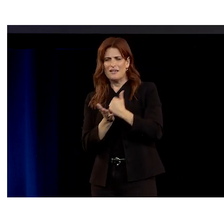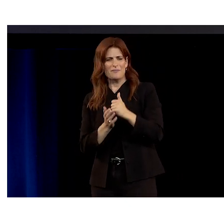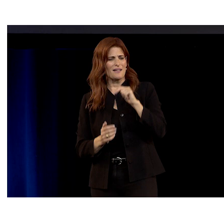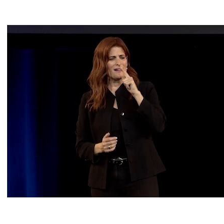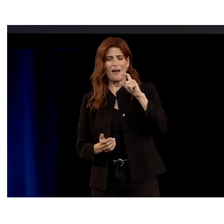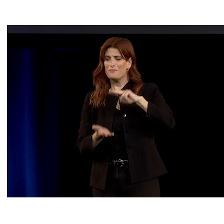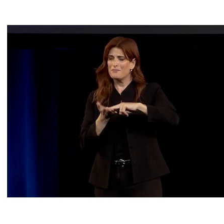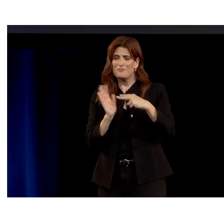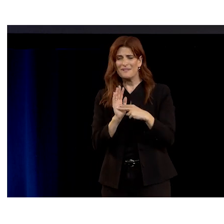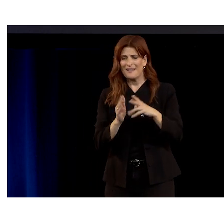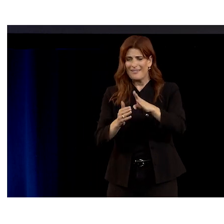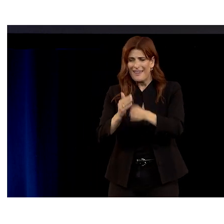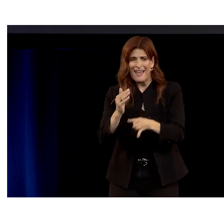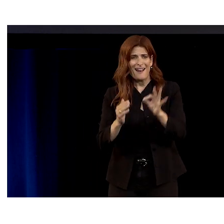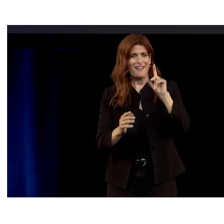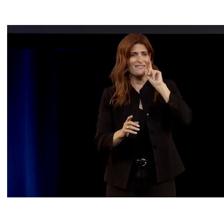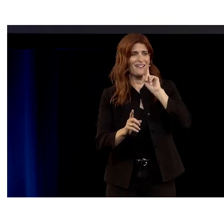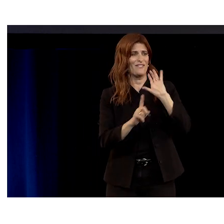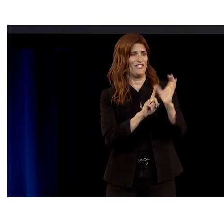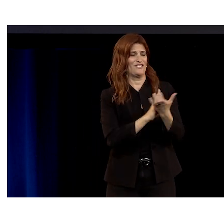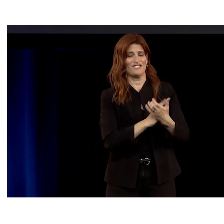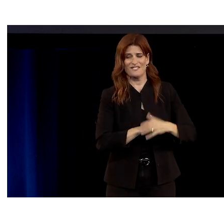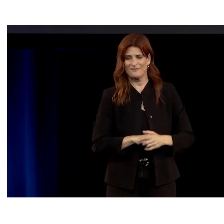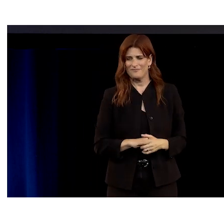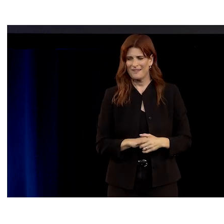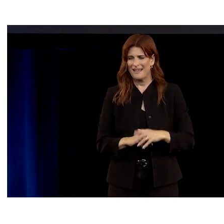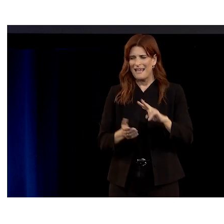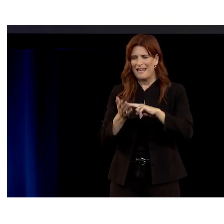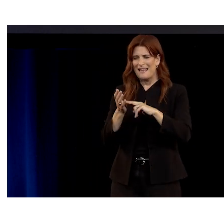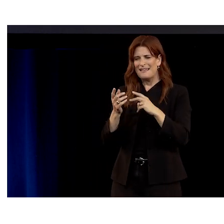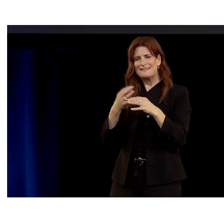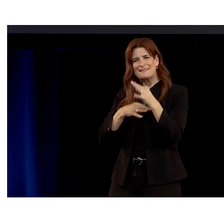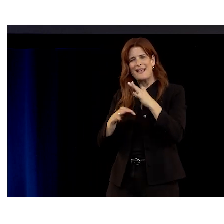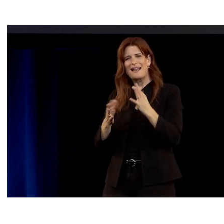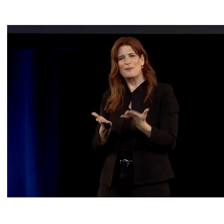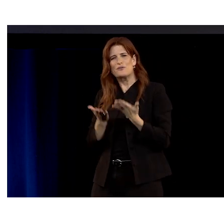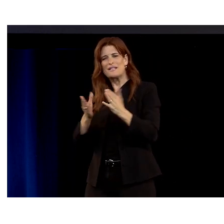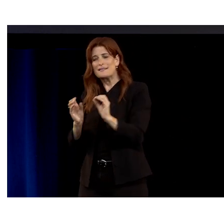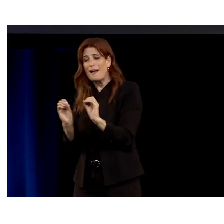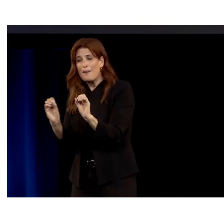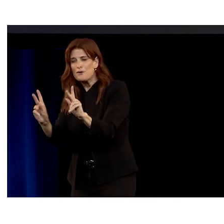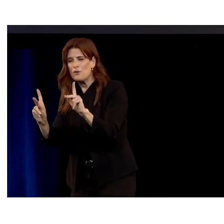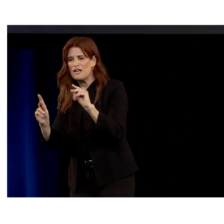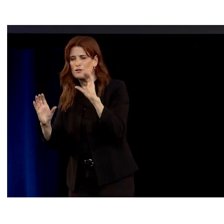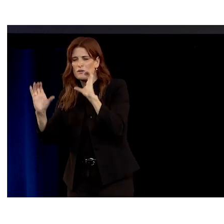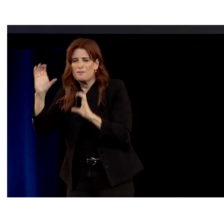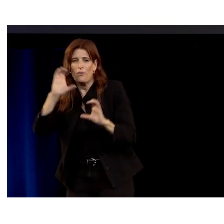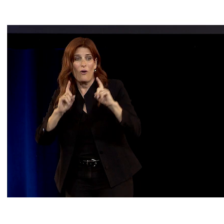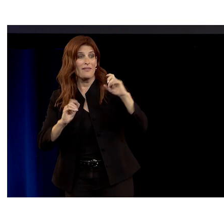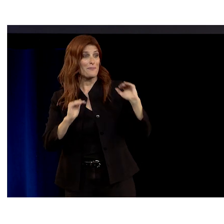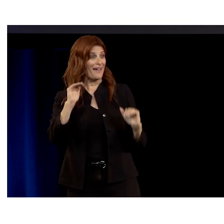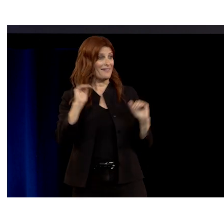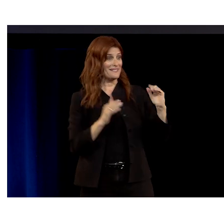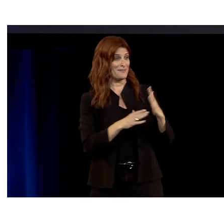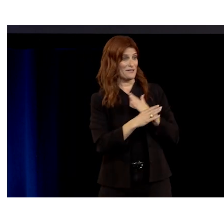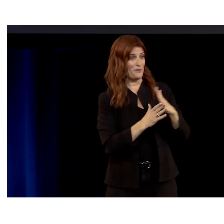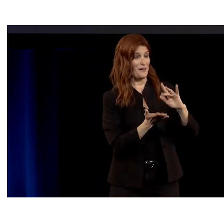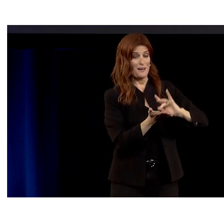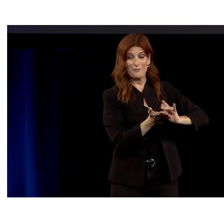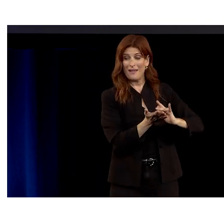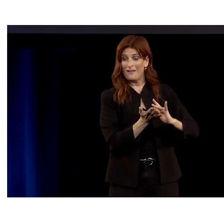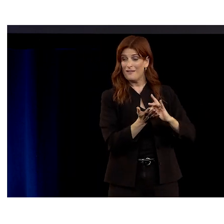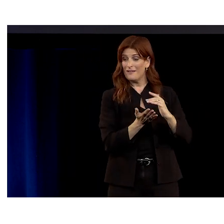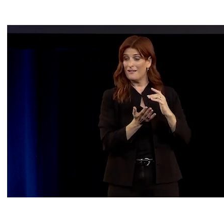Because if I had, I would have never met my husband. We have been together for 30 years and have 2 amazing